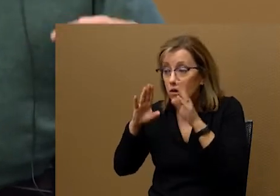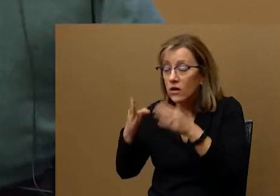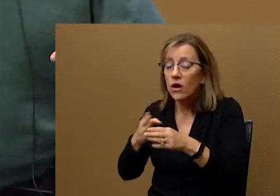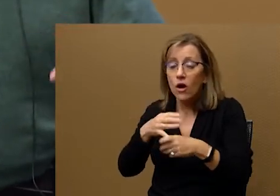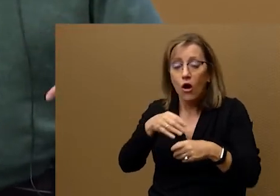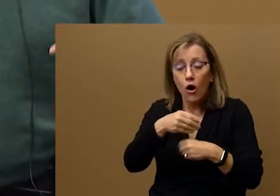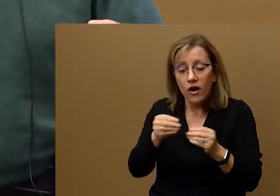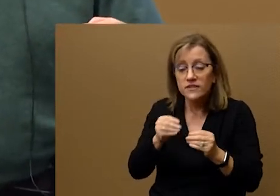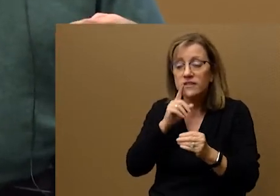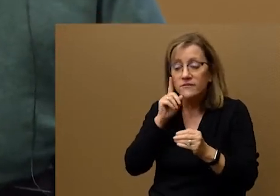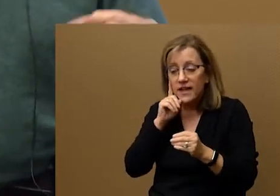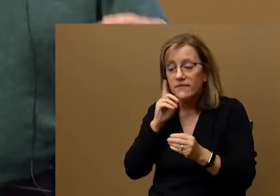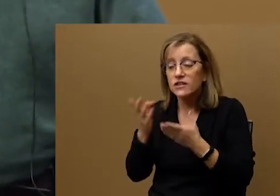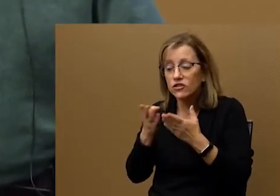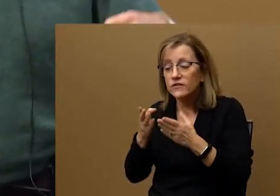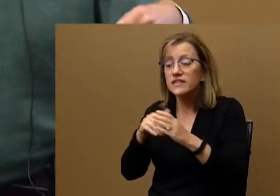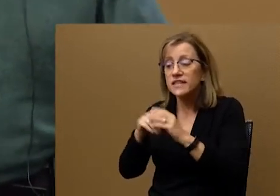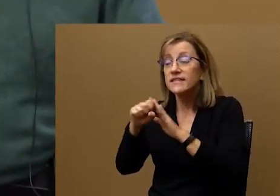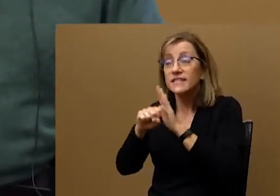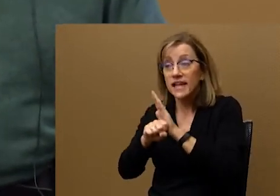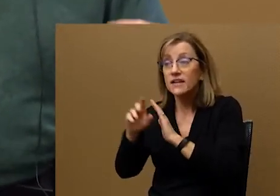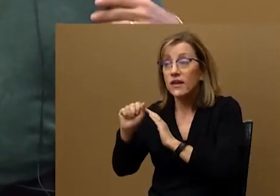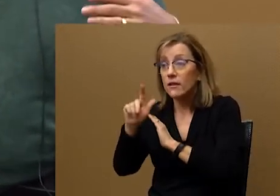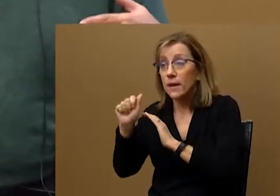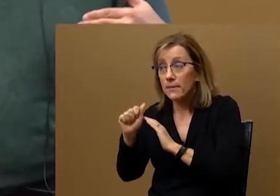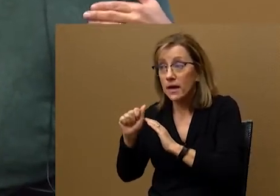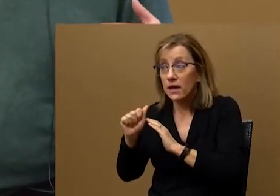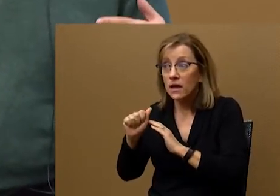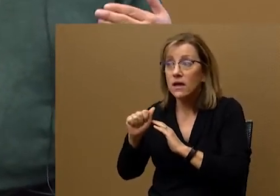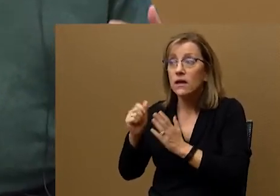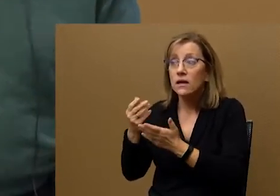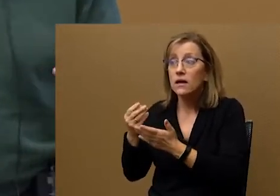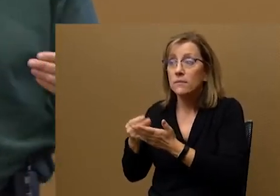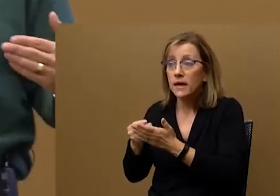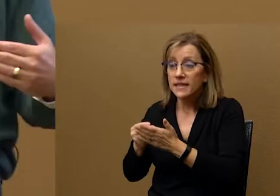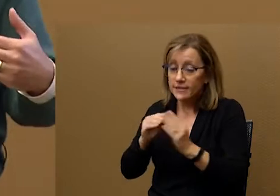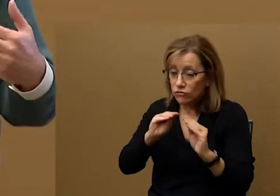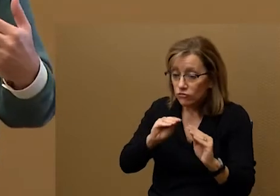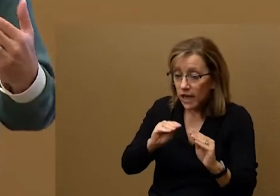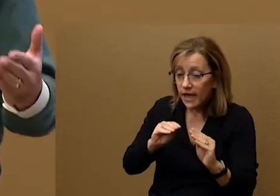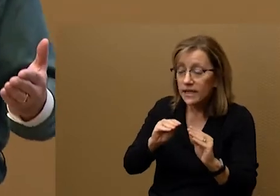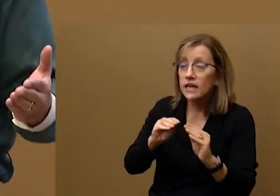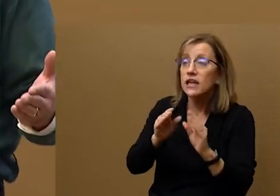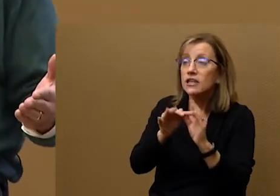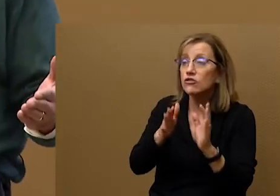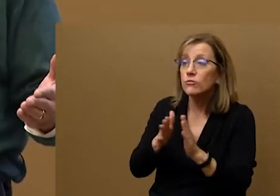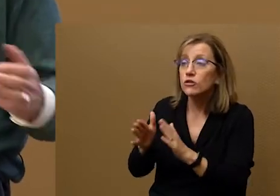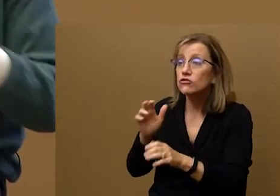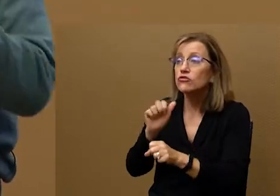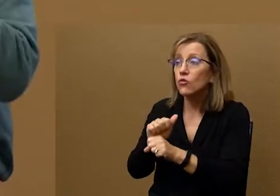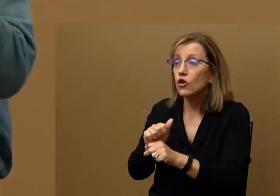of Deaf Services in Alabama, where they start training interpreters to work with disfluent